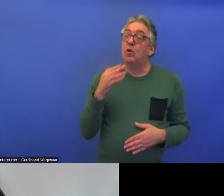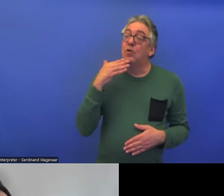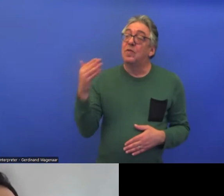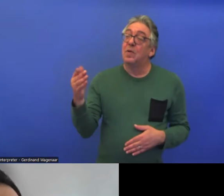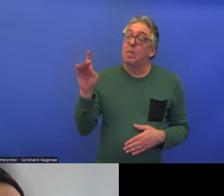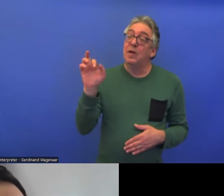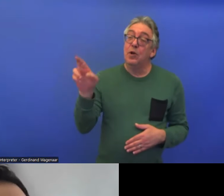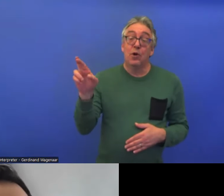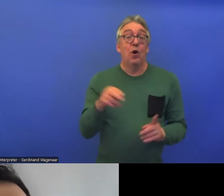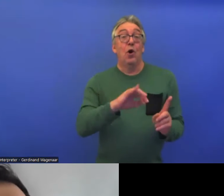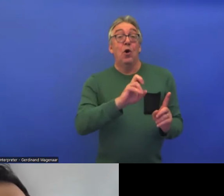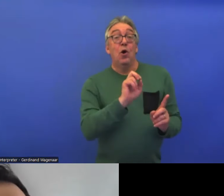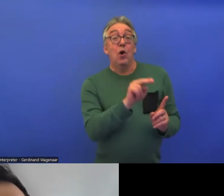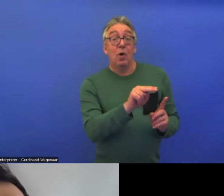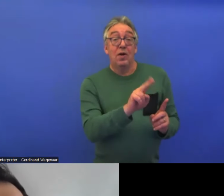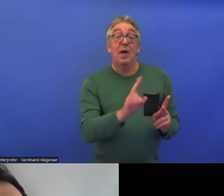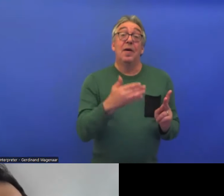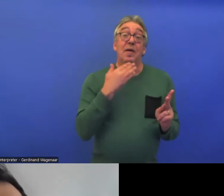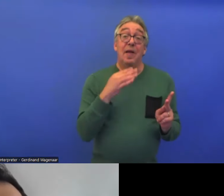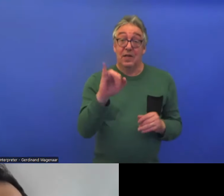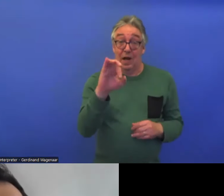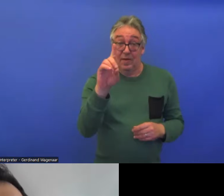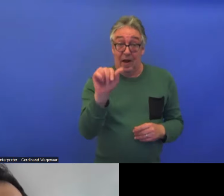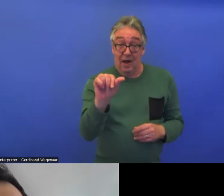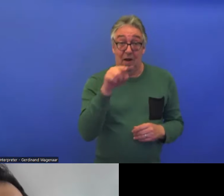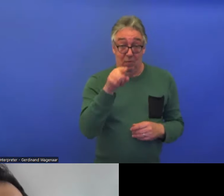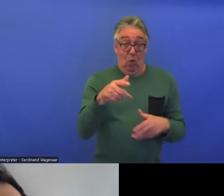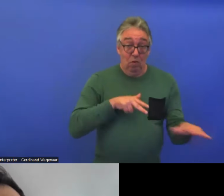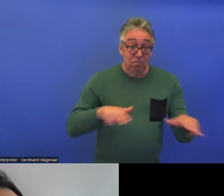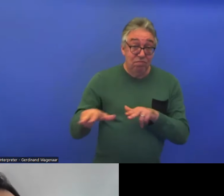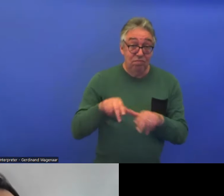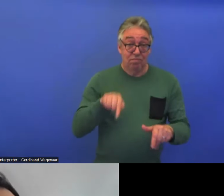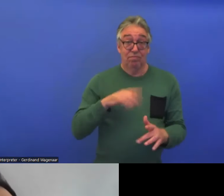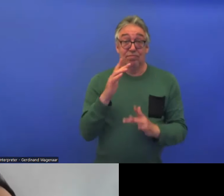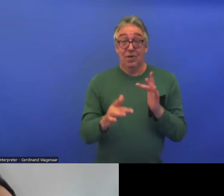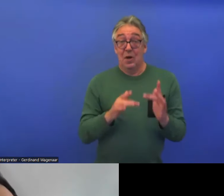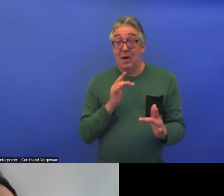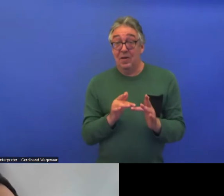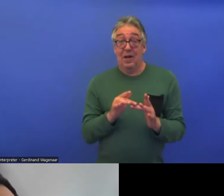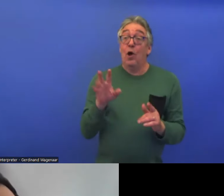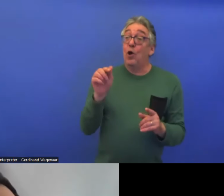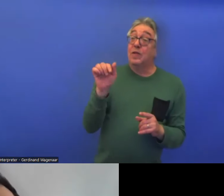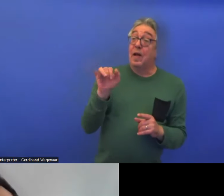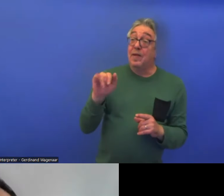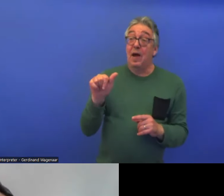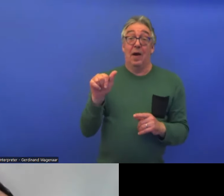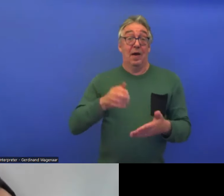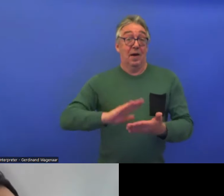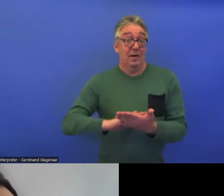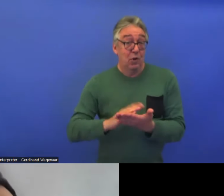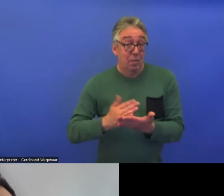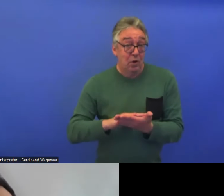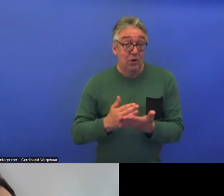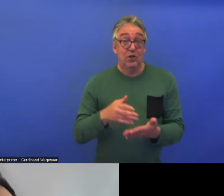And thanks to the International Disability Alliance for organizing the logistics, to Tanya, to all the interpreters.